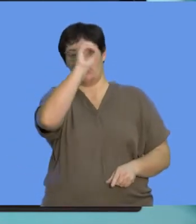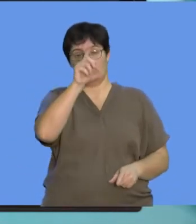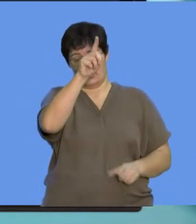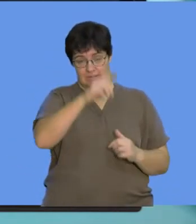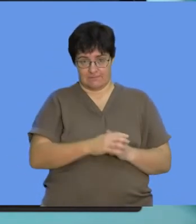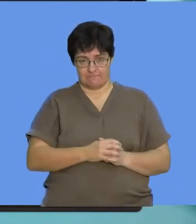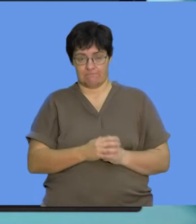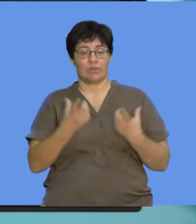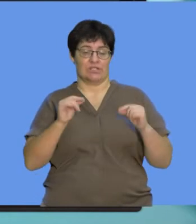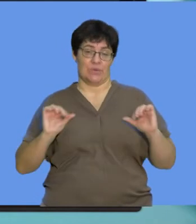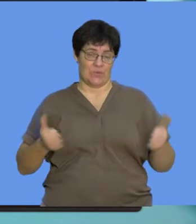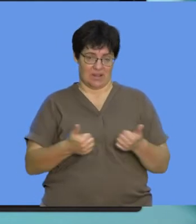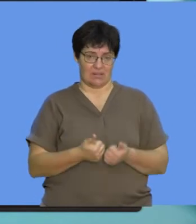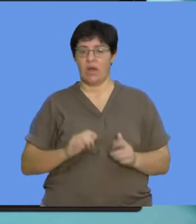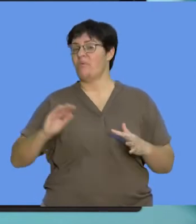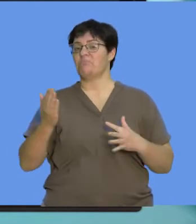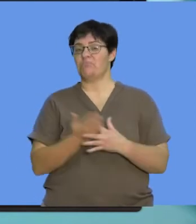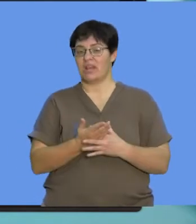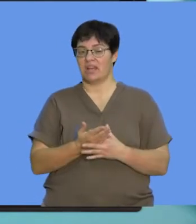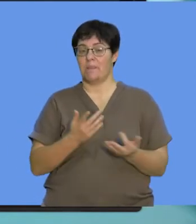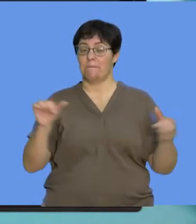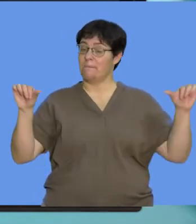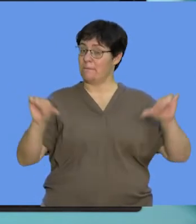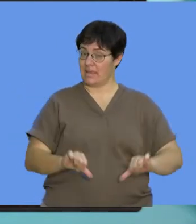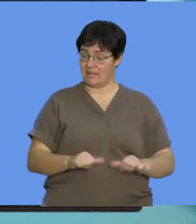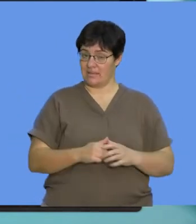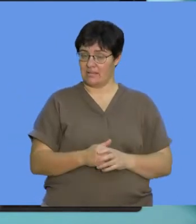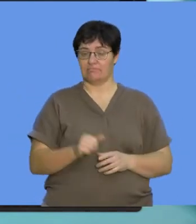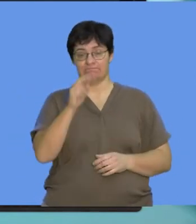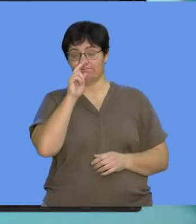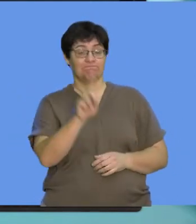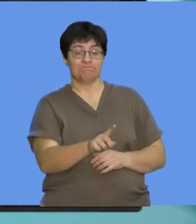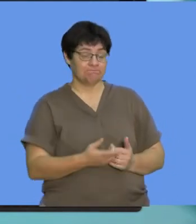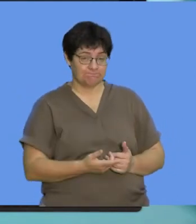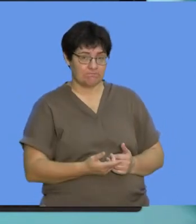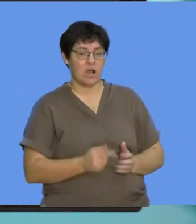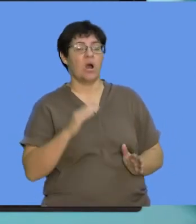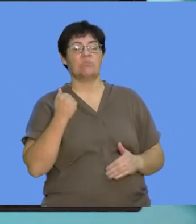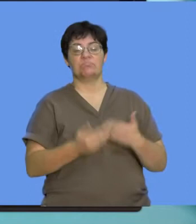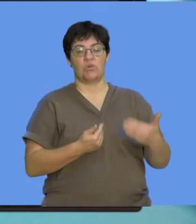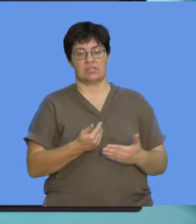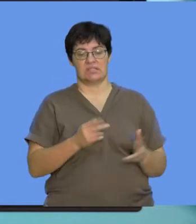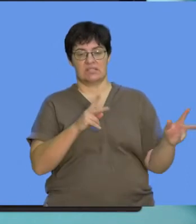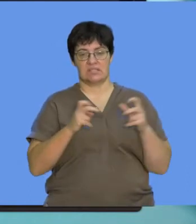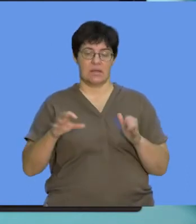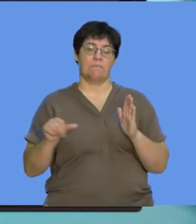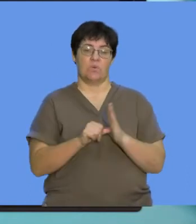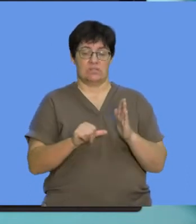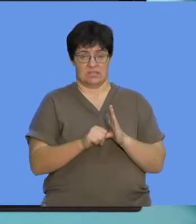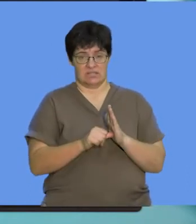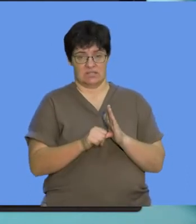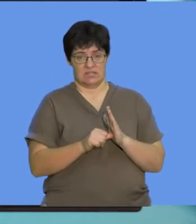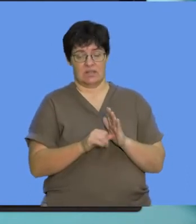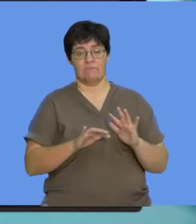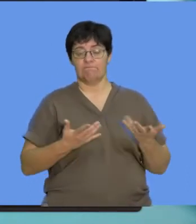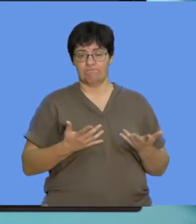the original DNA. Guys, you've done well. Let's take a little break, and when we get back, we will look at how the process of